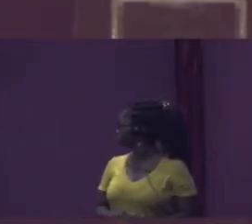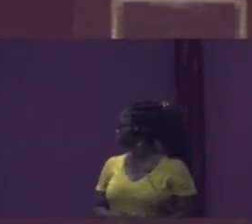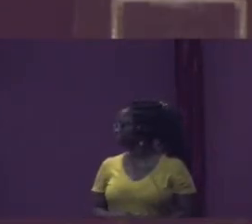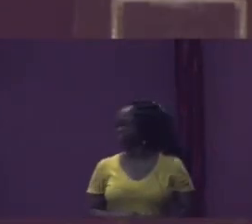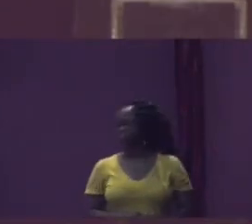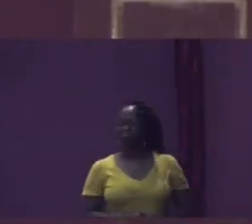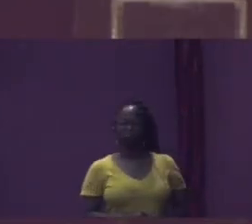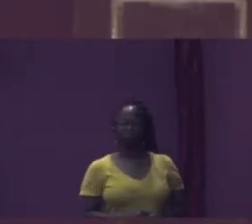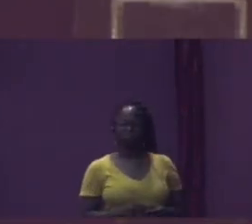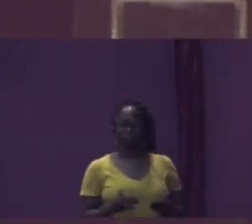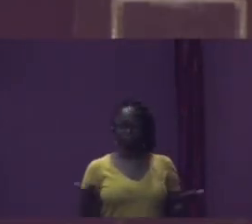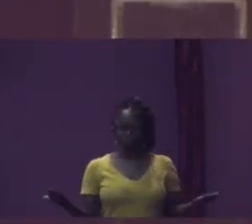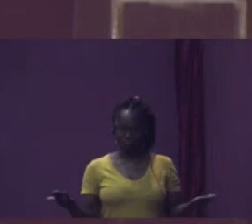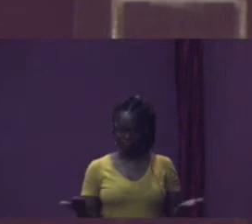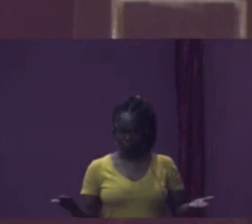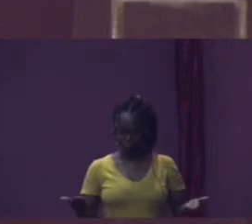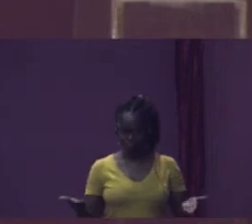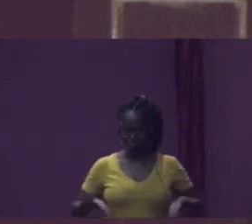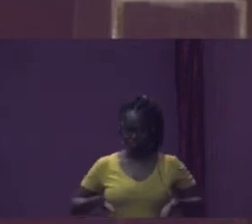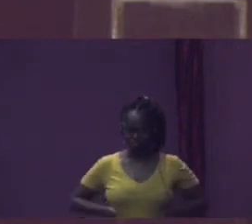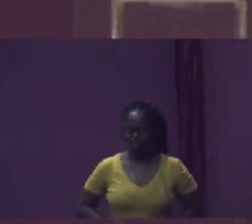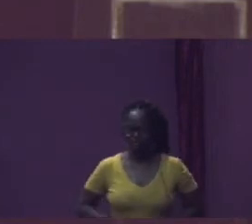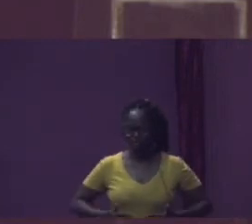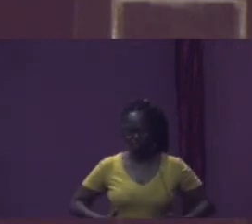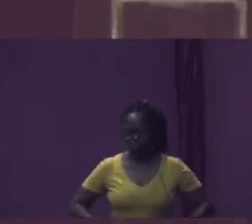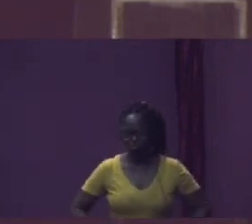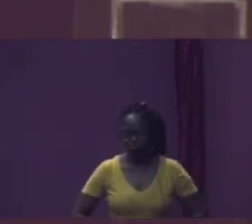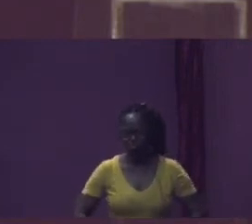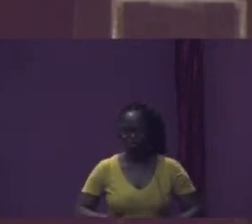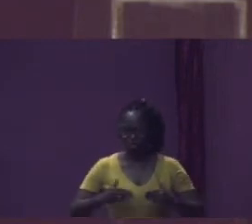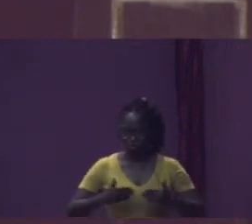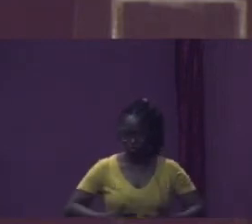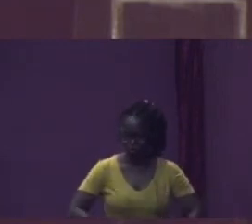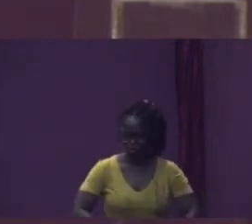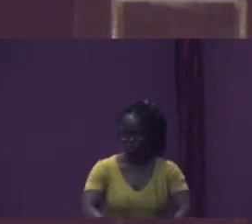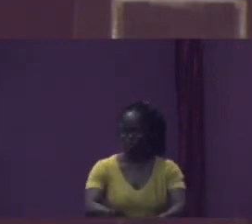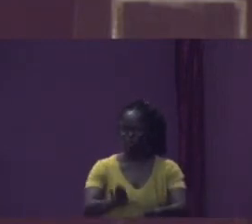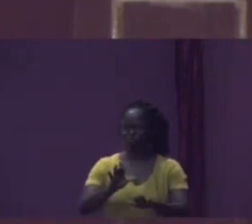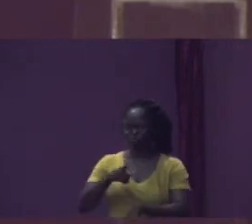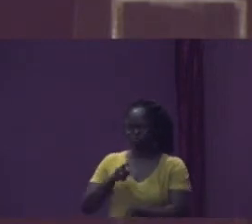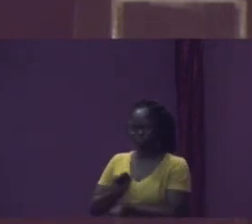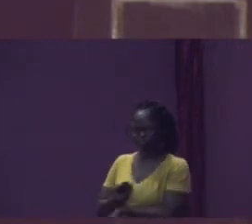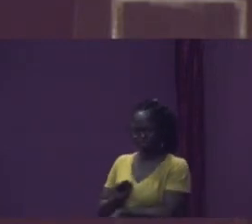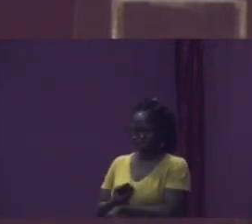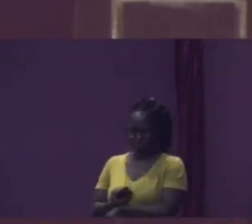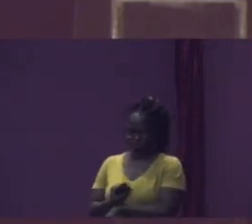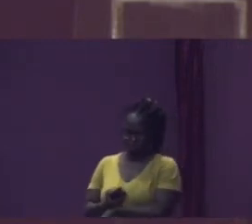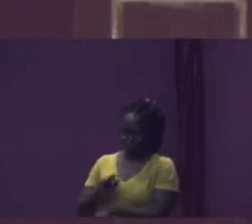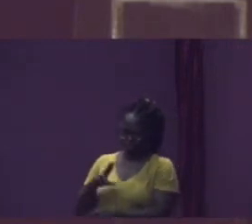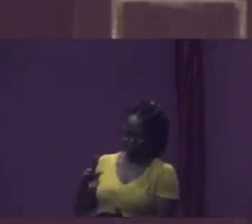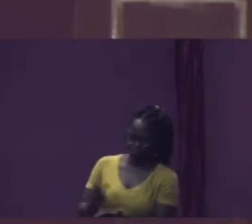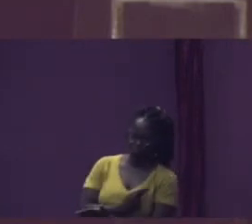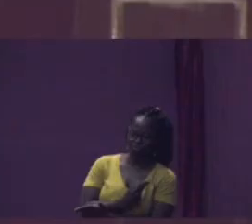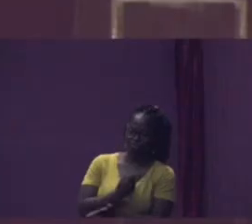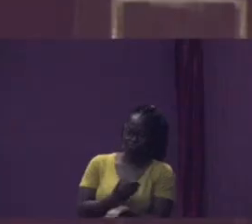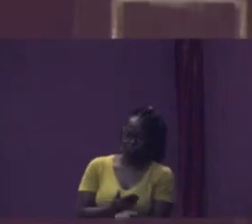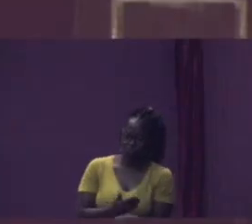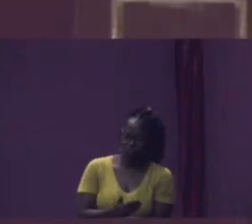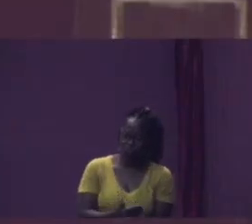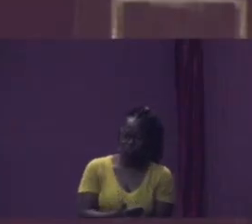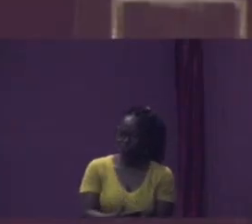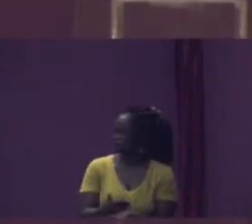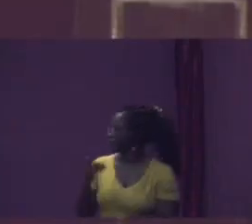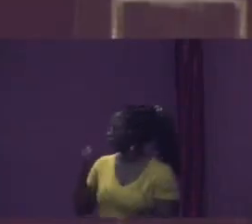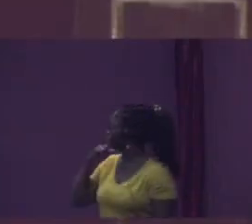And labor soon began, as expected. This is an herb, a root that's given and